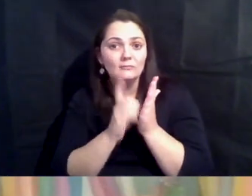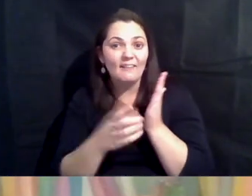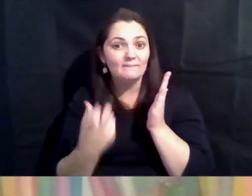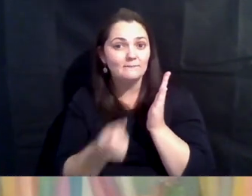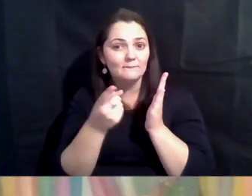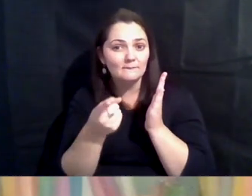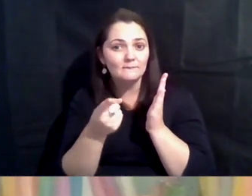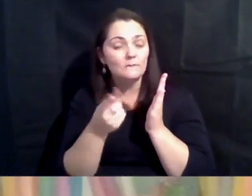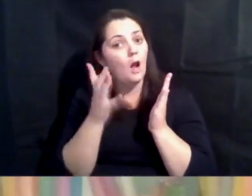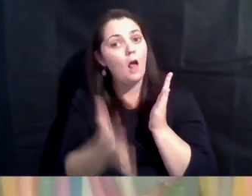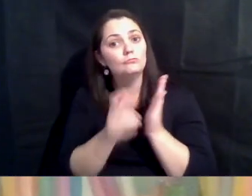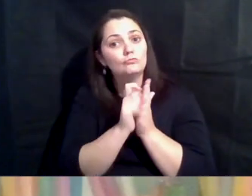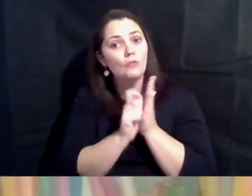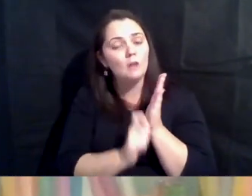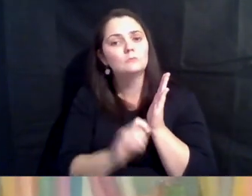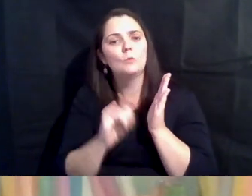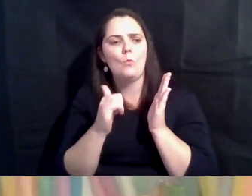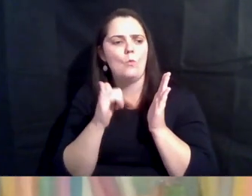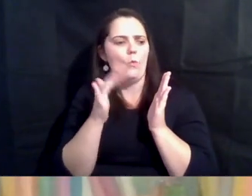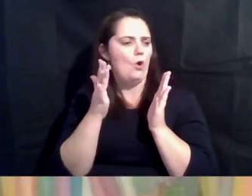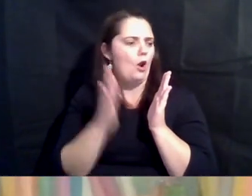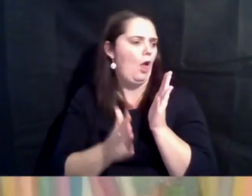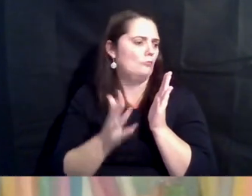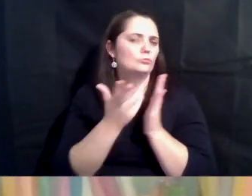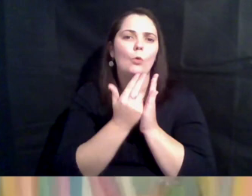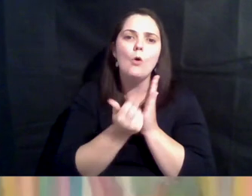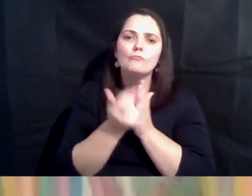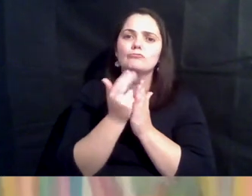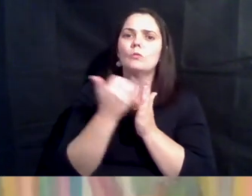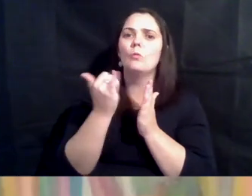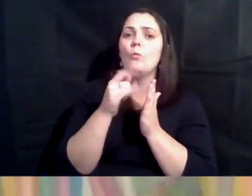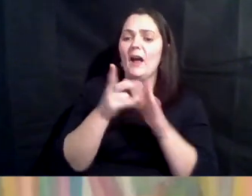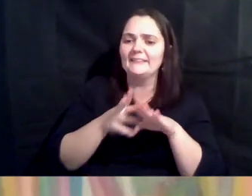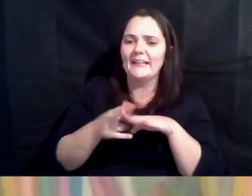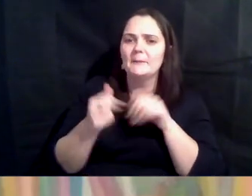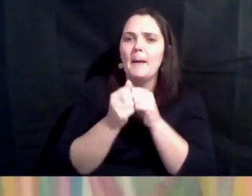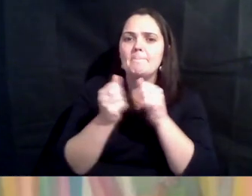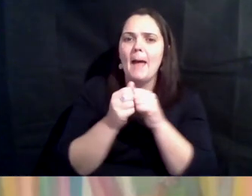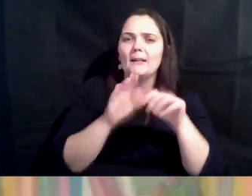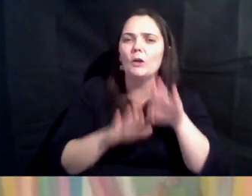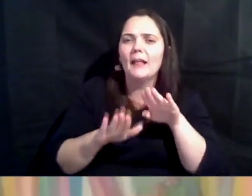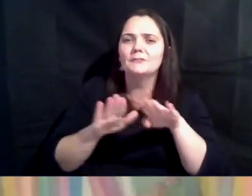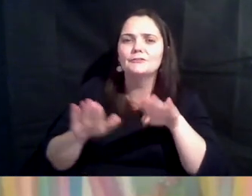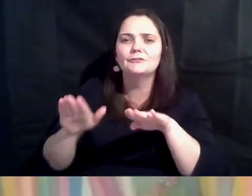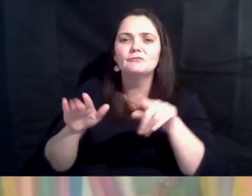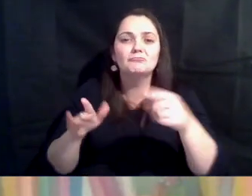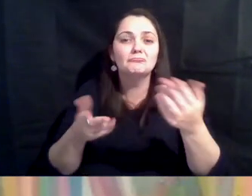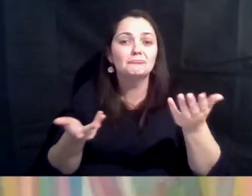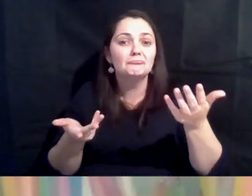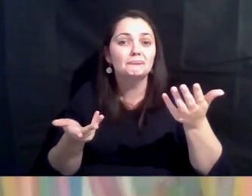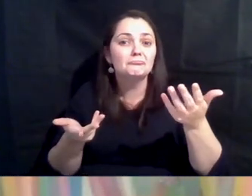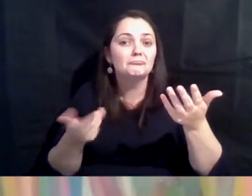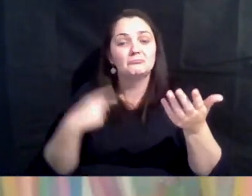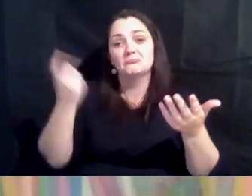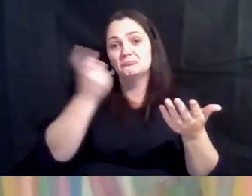you write. So, or if you do something else like collaging or something else, which, let's see, do you predominantly